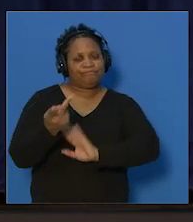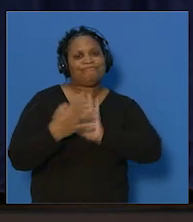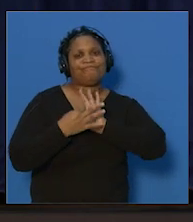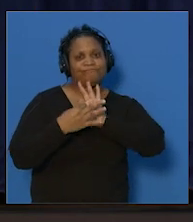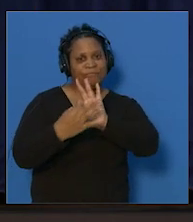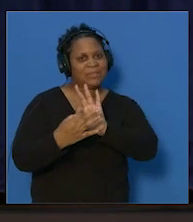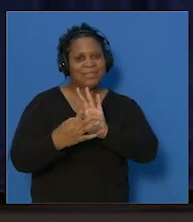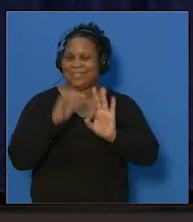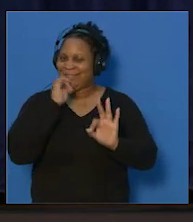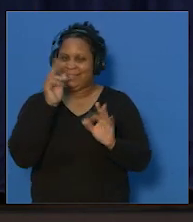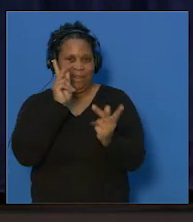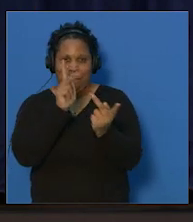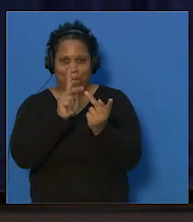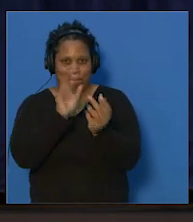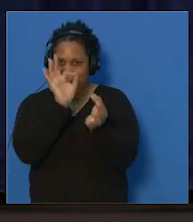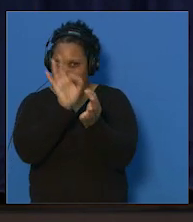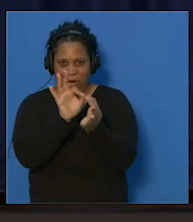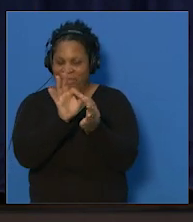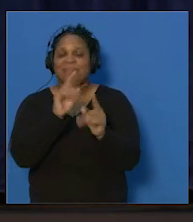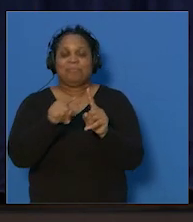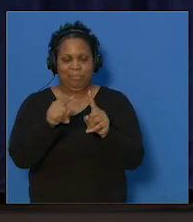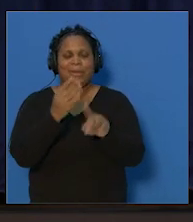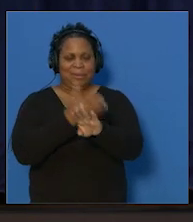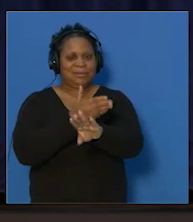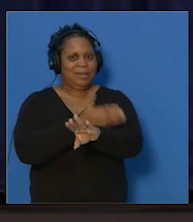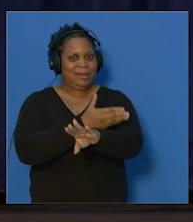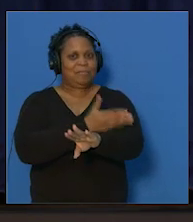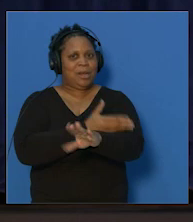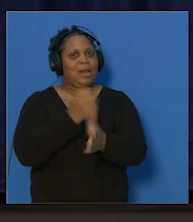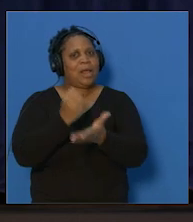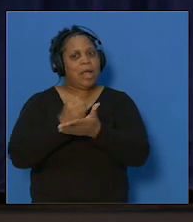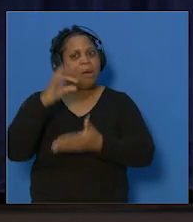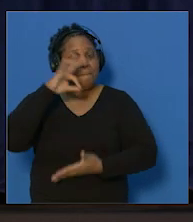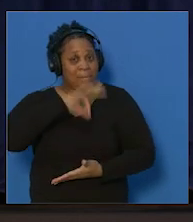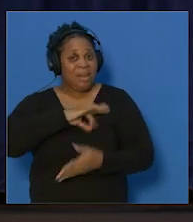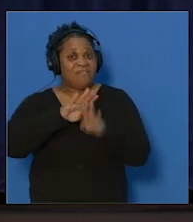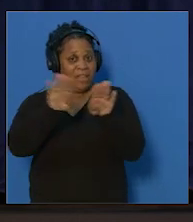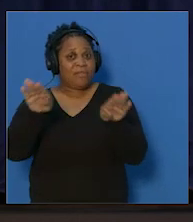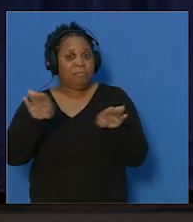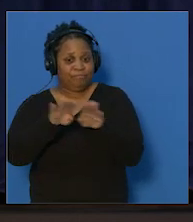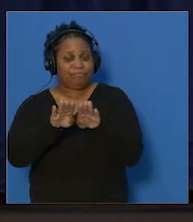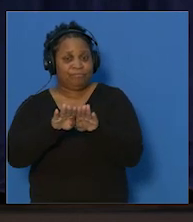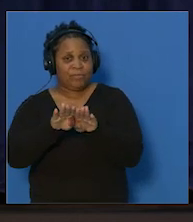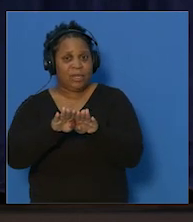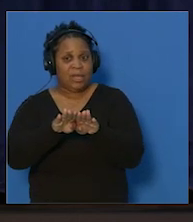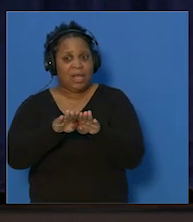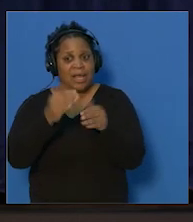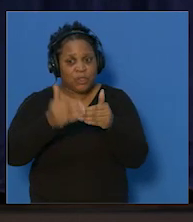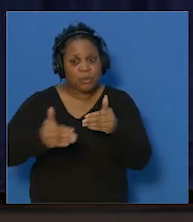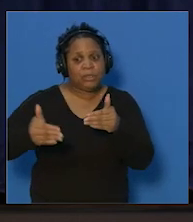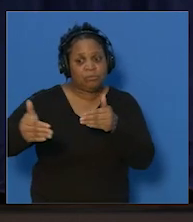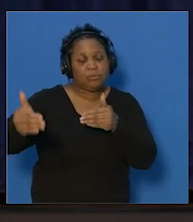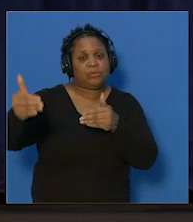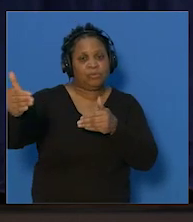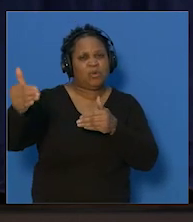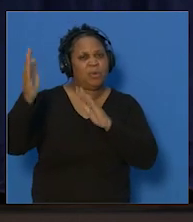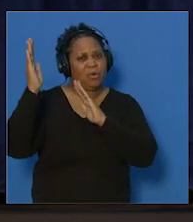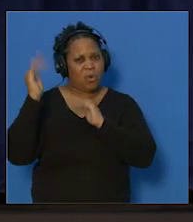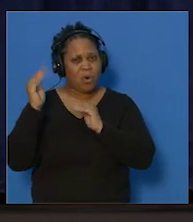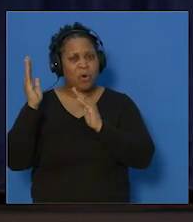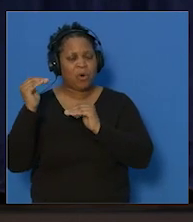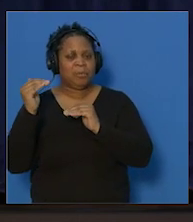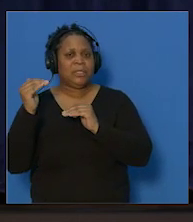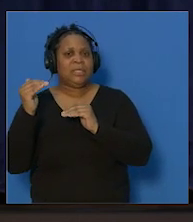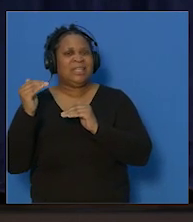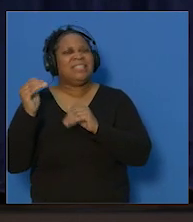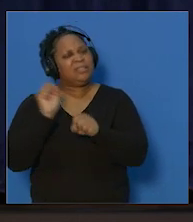from perfect, but is getting better, that it might be able to help and benefit the country as we move through the next phases. And that's what we hope. It's